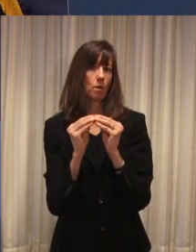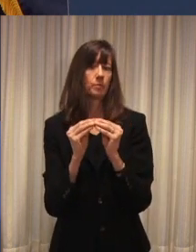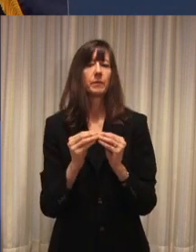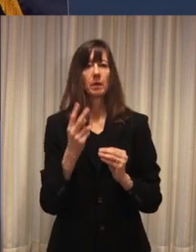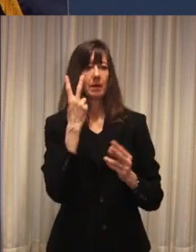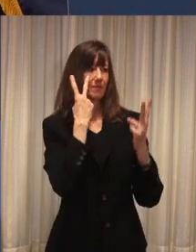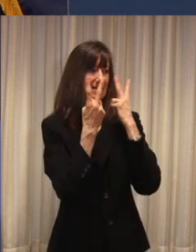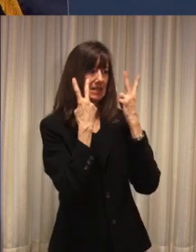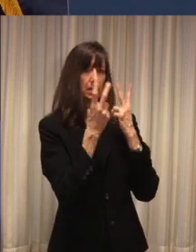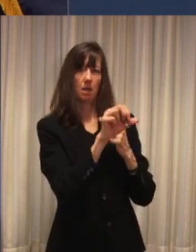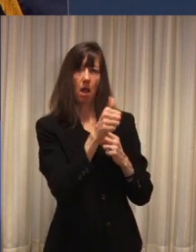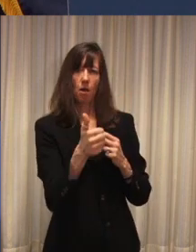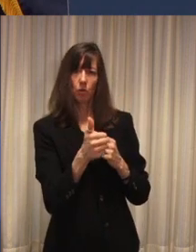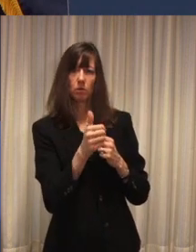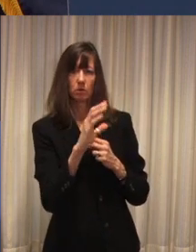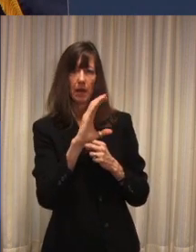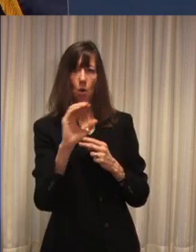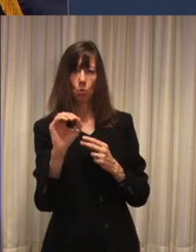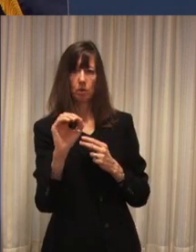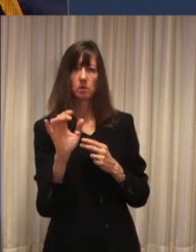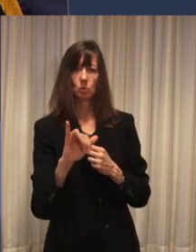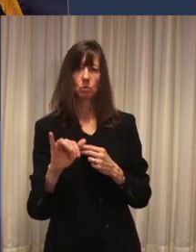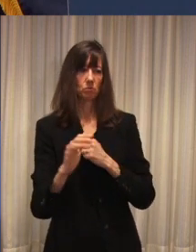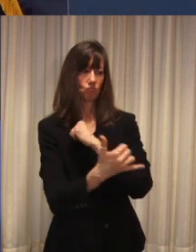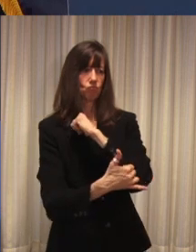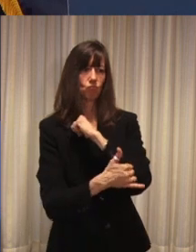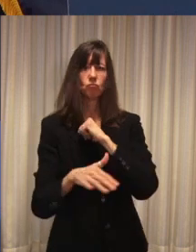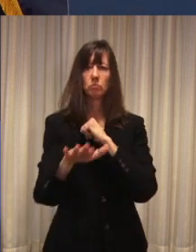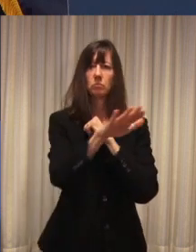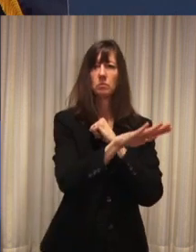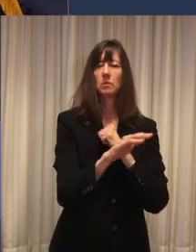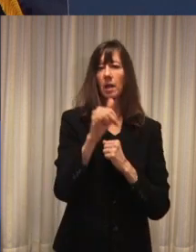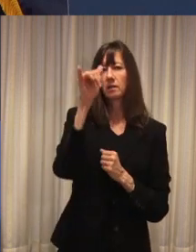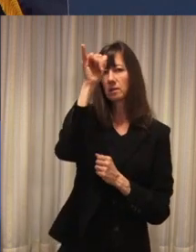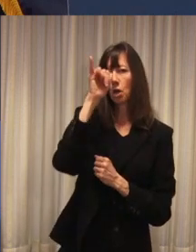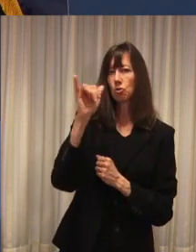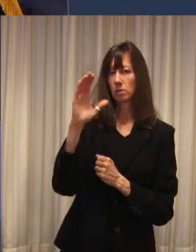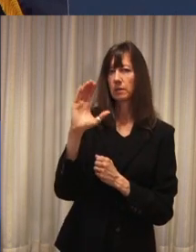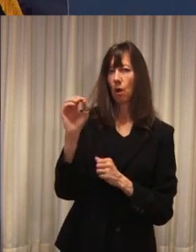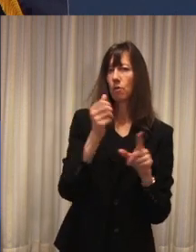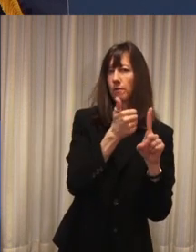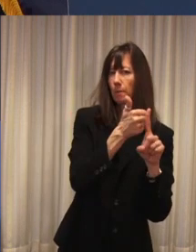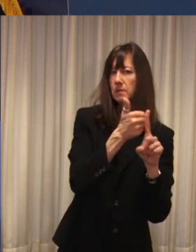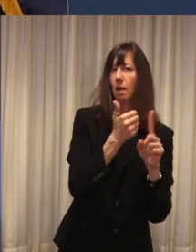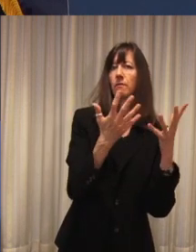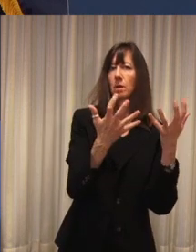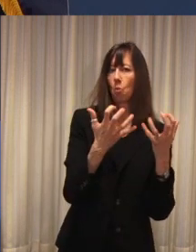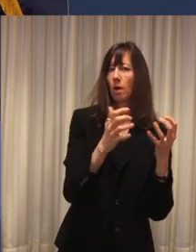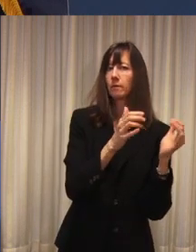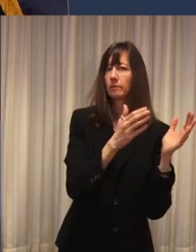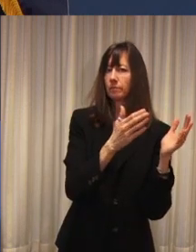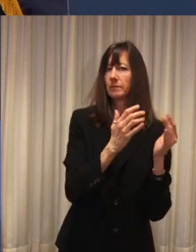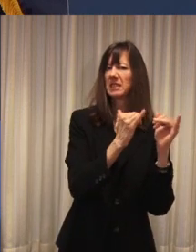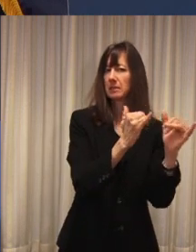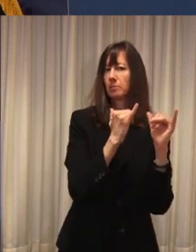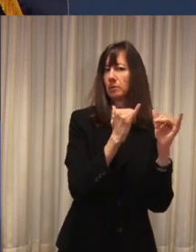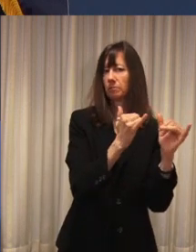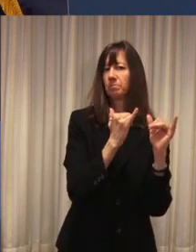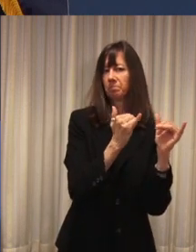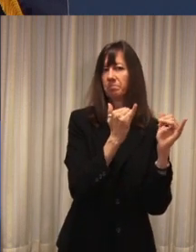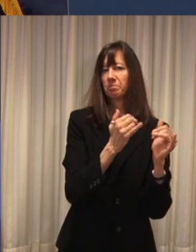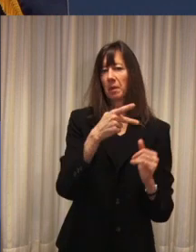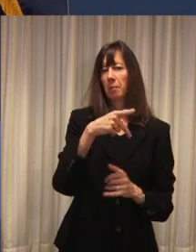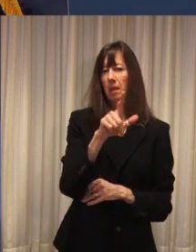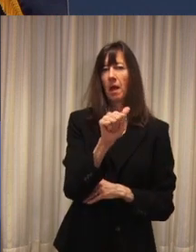plans. I know Dutchess County is also going to implement a similar plan, and we're coordinating with Orange as we do on so many